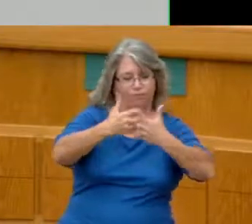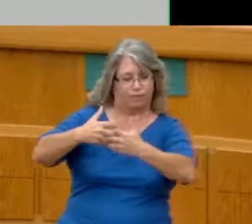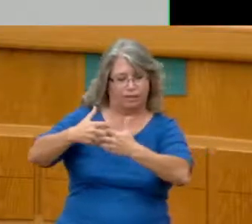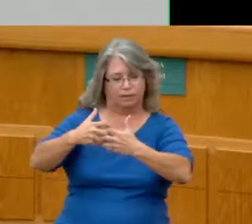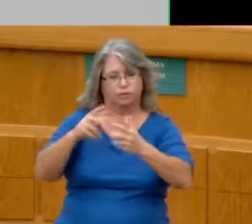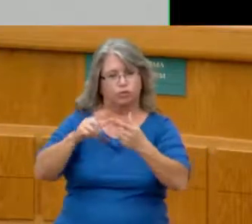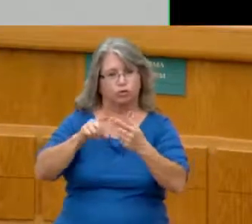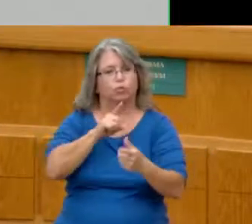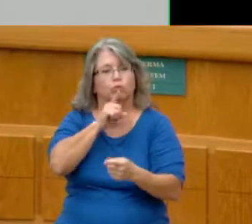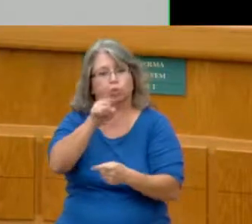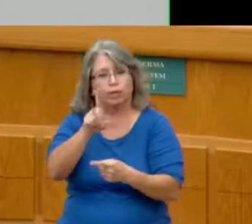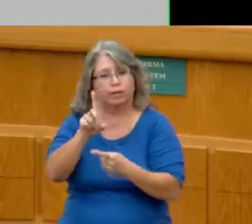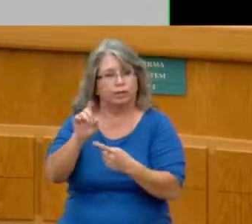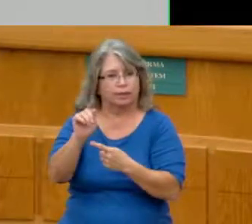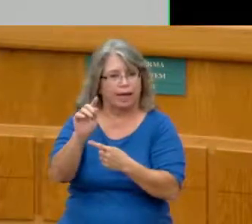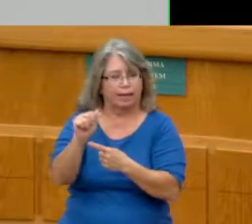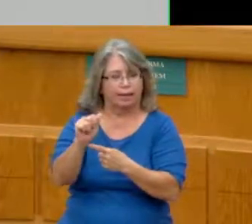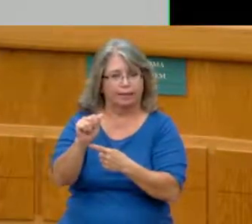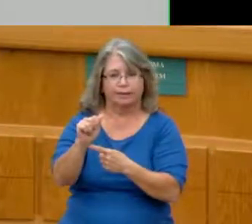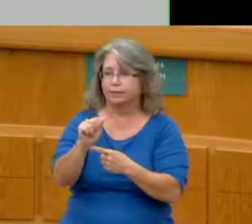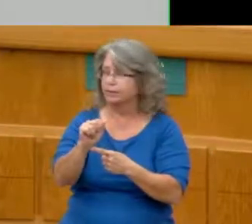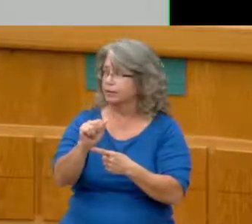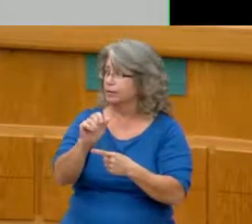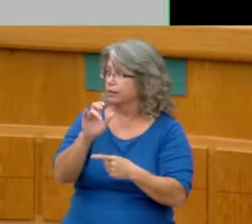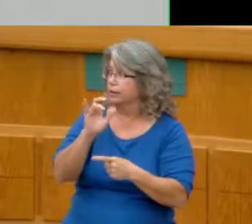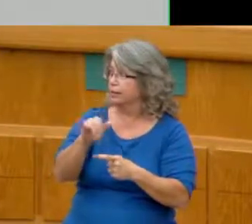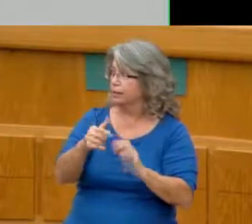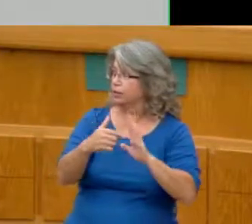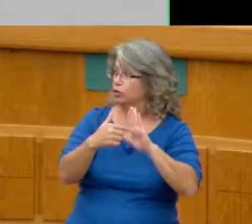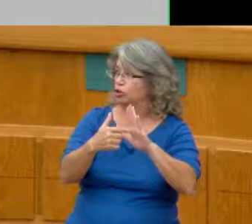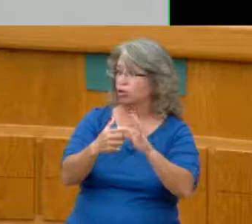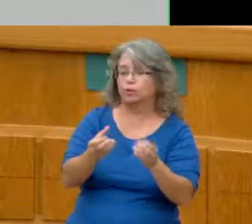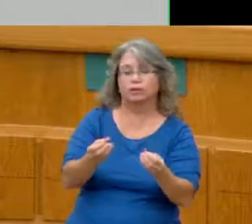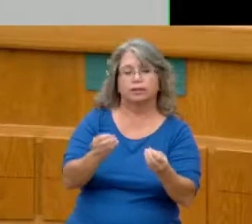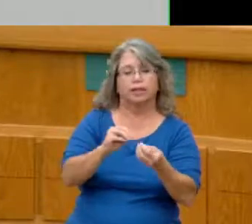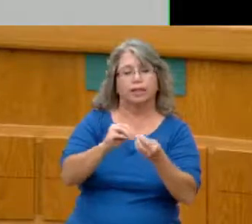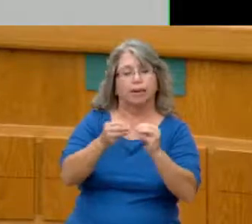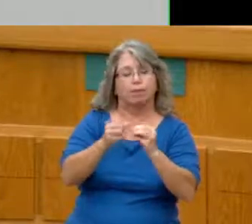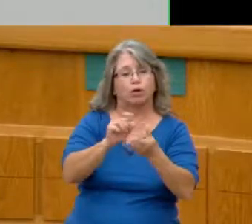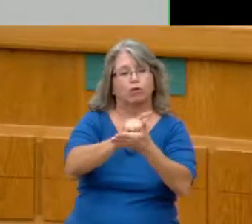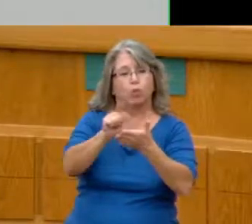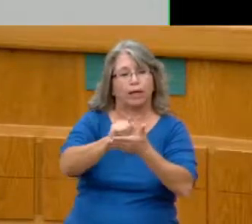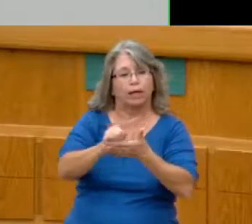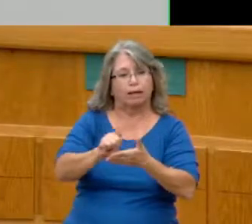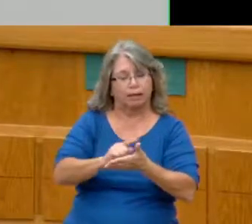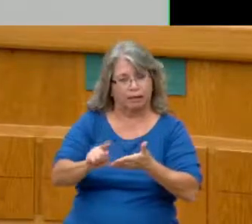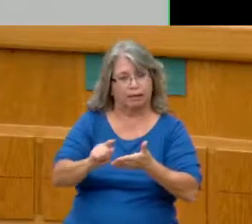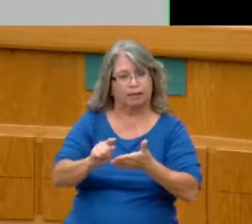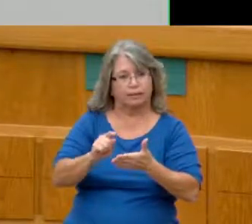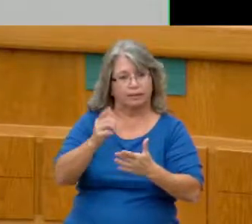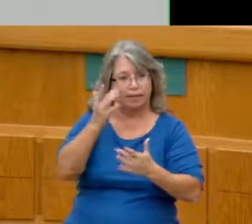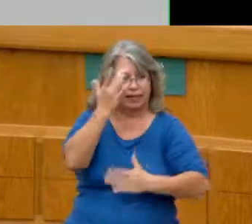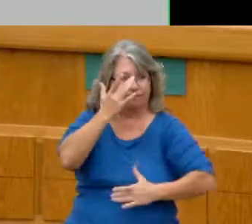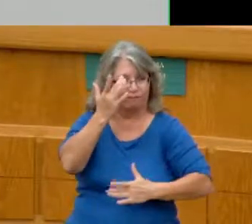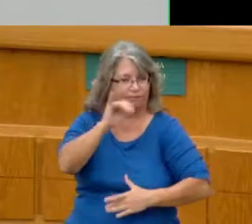you the modeled number of weekly infections. That would be the number of people that the model thinks are getting